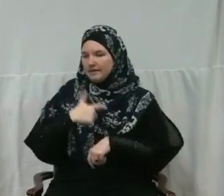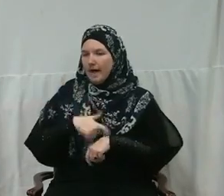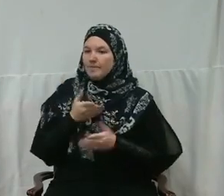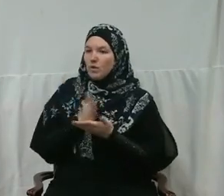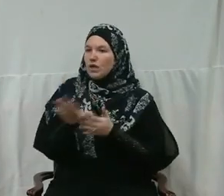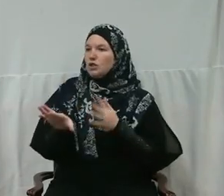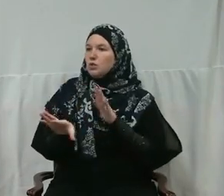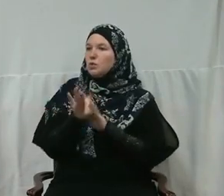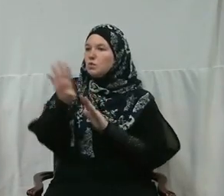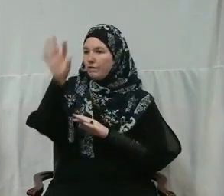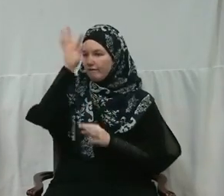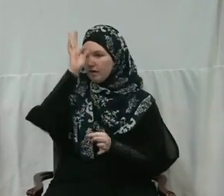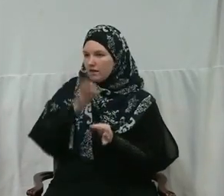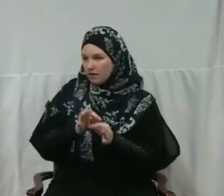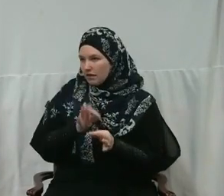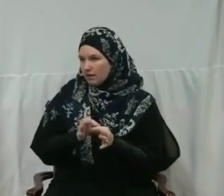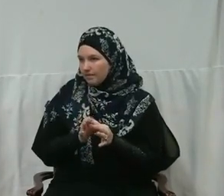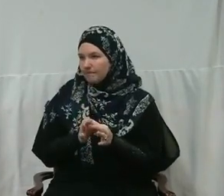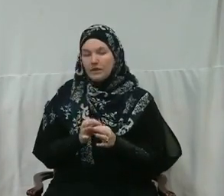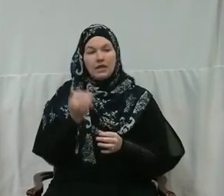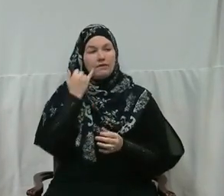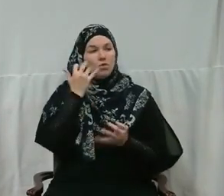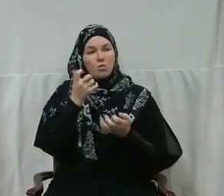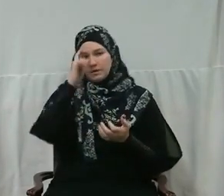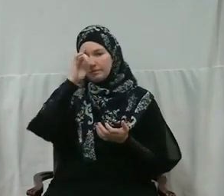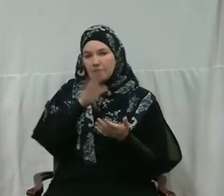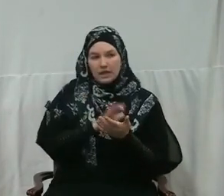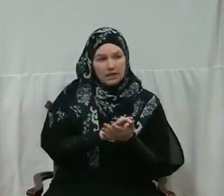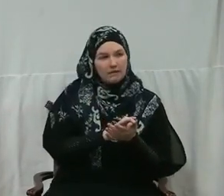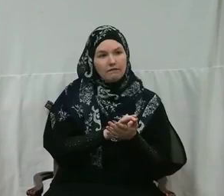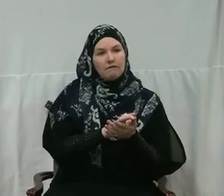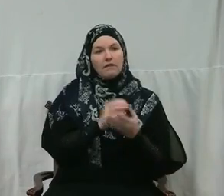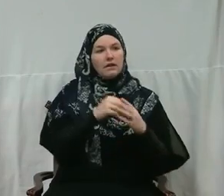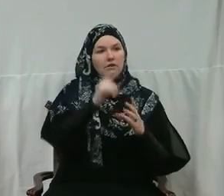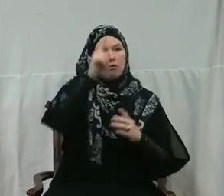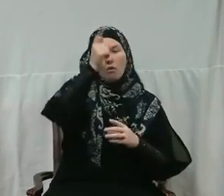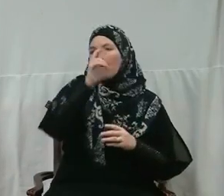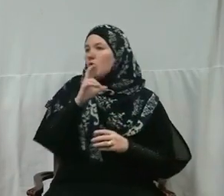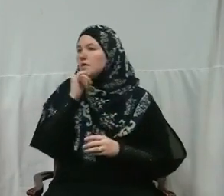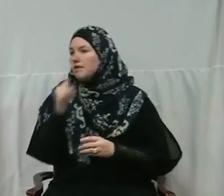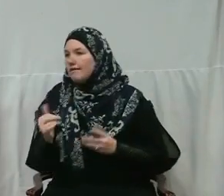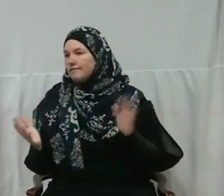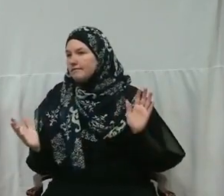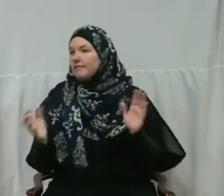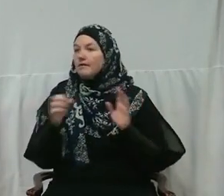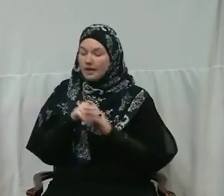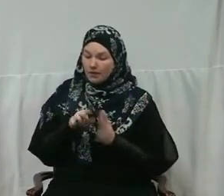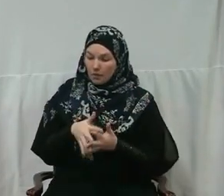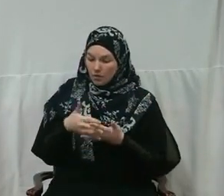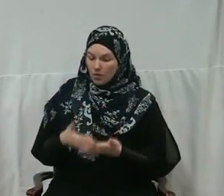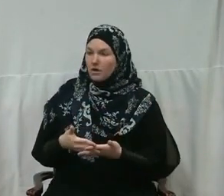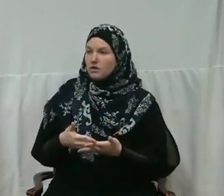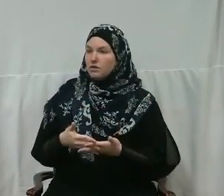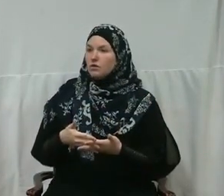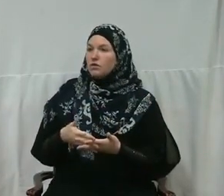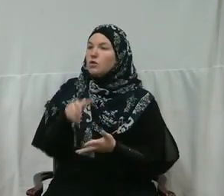choose your faith, whether you want to believe or you don't want to believe. In the Quran, in Surah